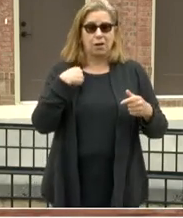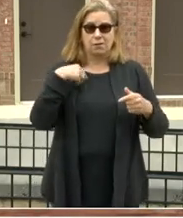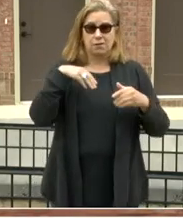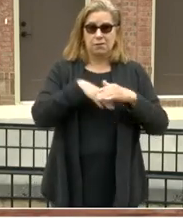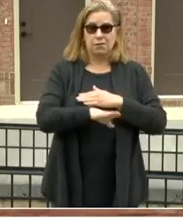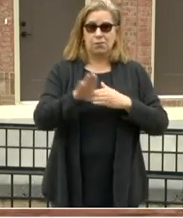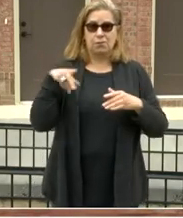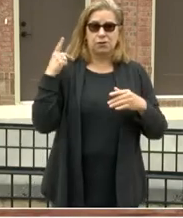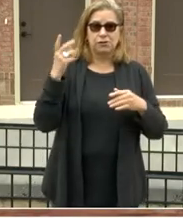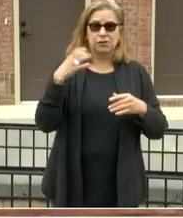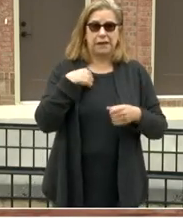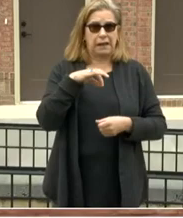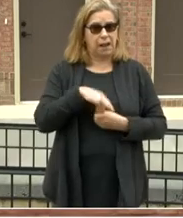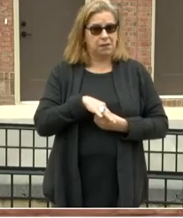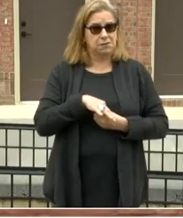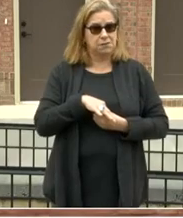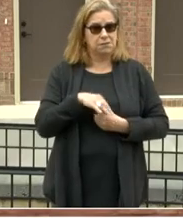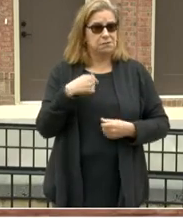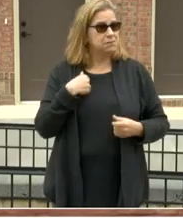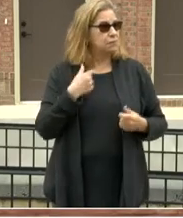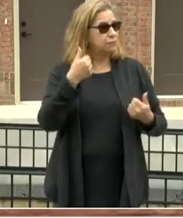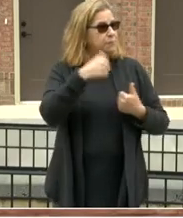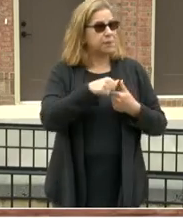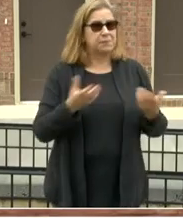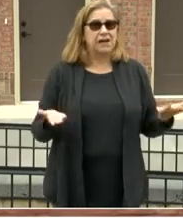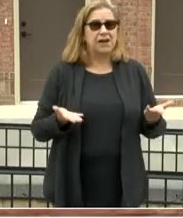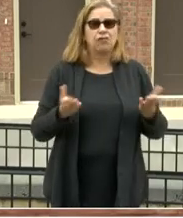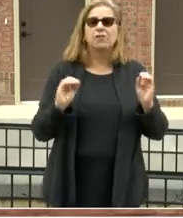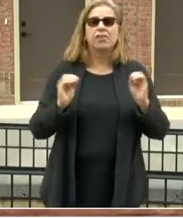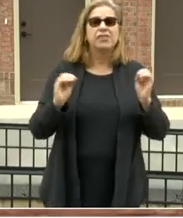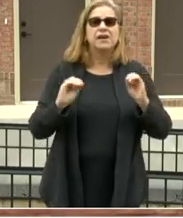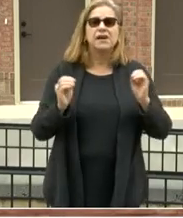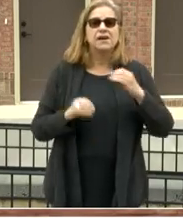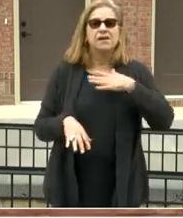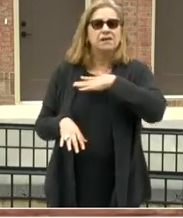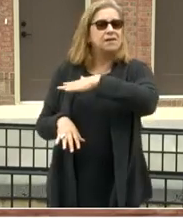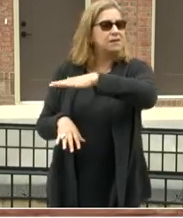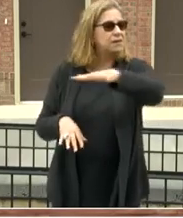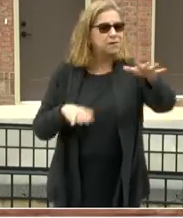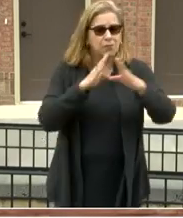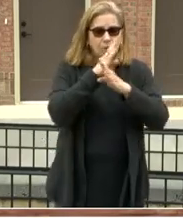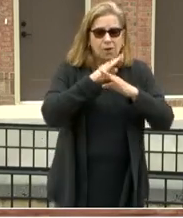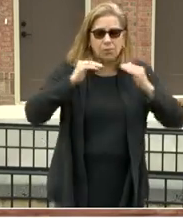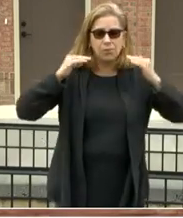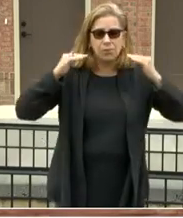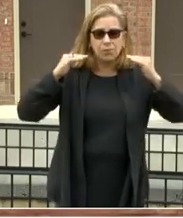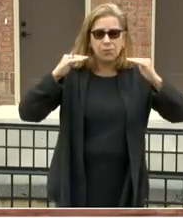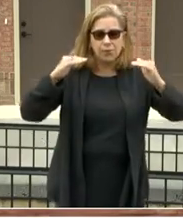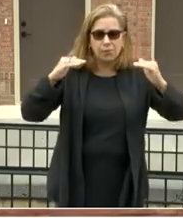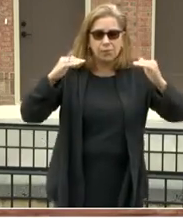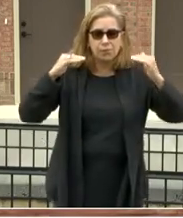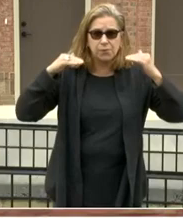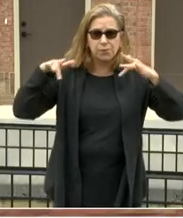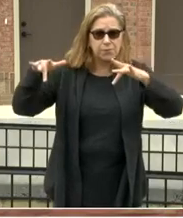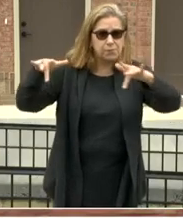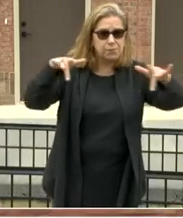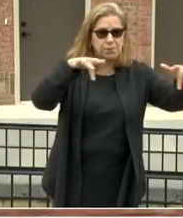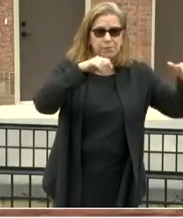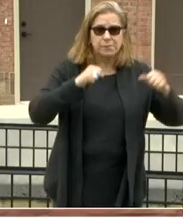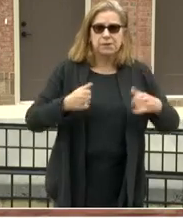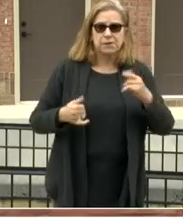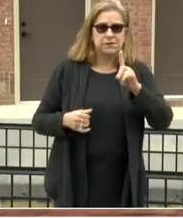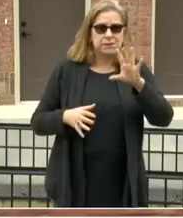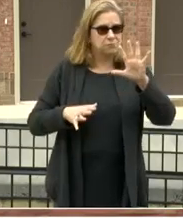happening. We had a lot of promises to deliver our anchor tenant, but the district needed to be first. We marched down to that